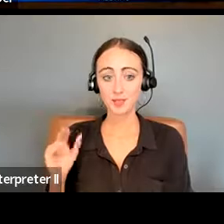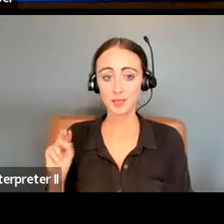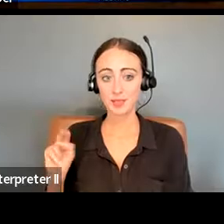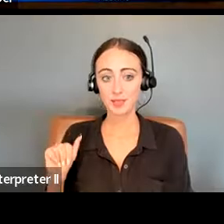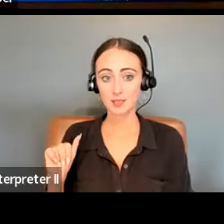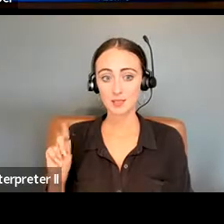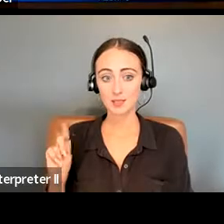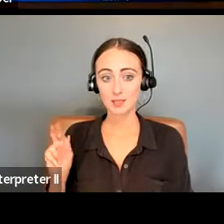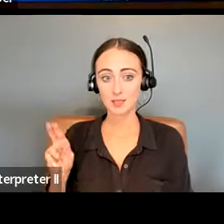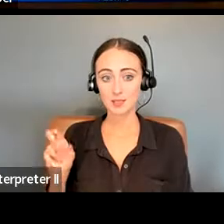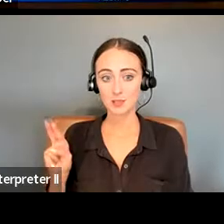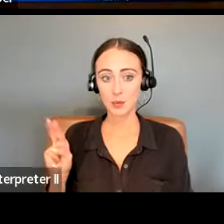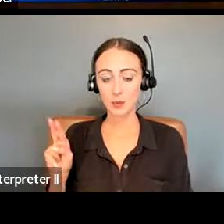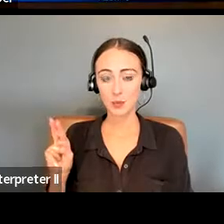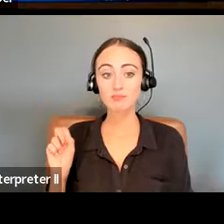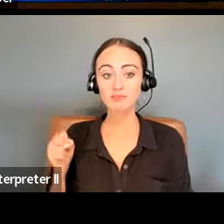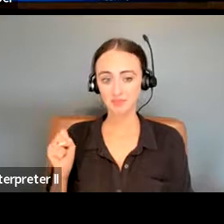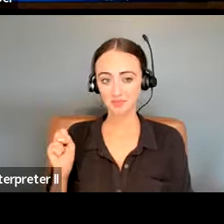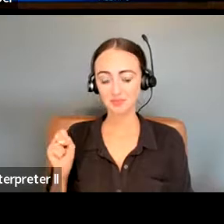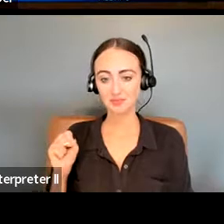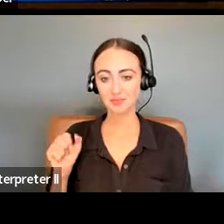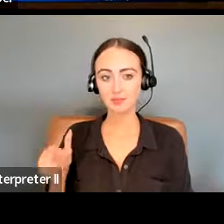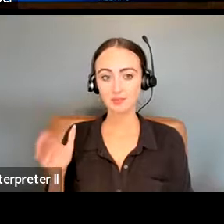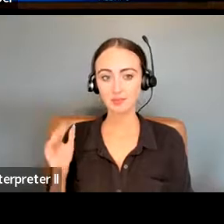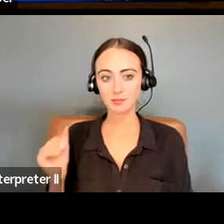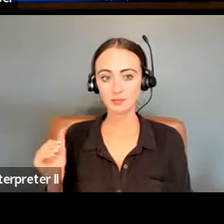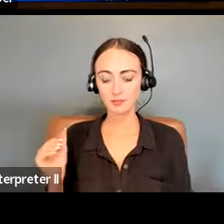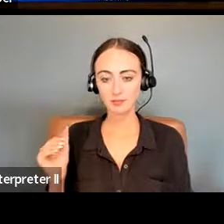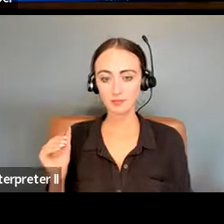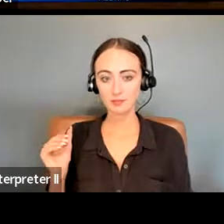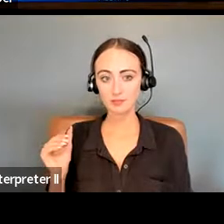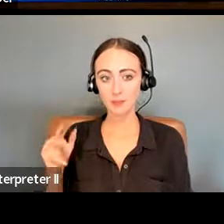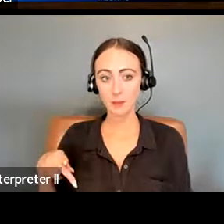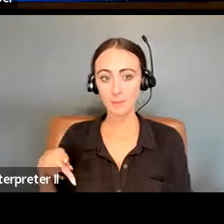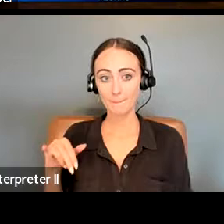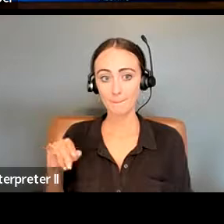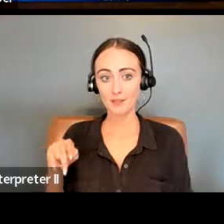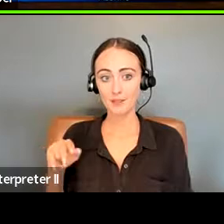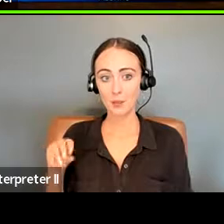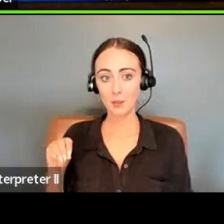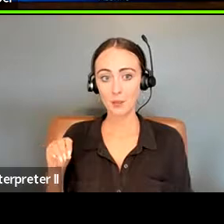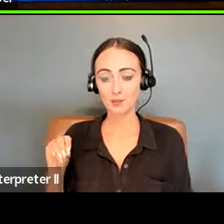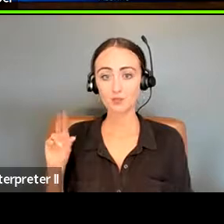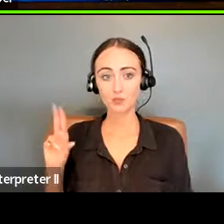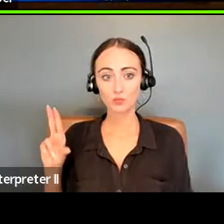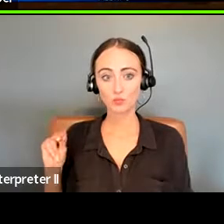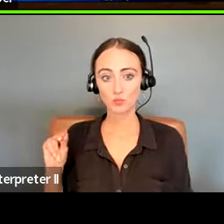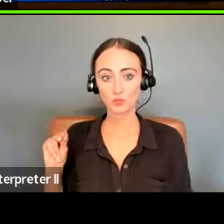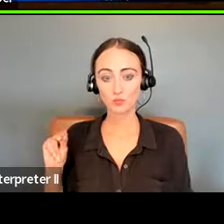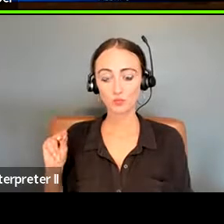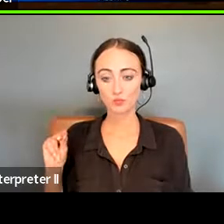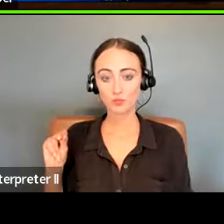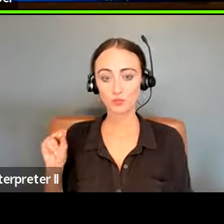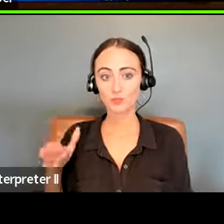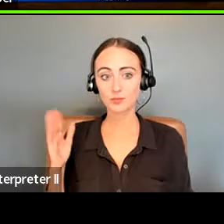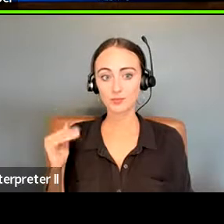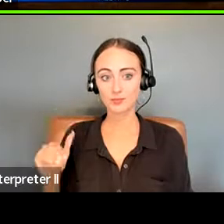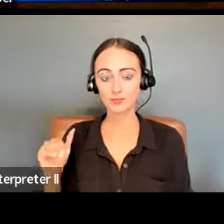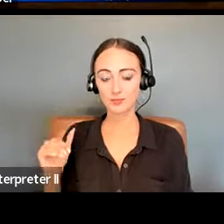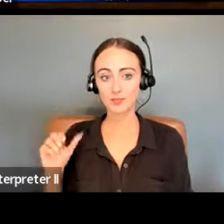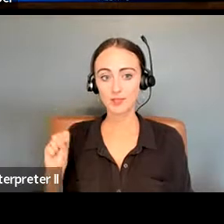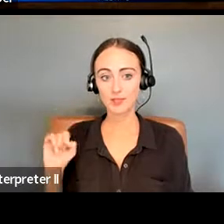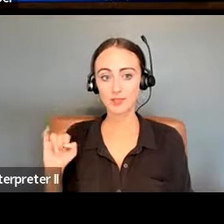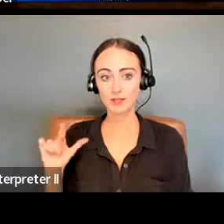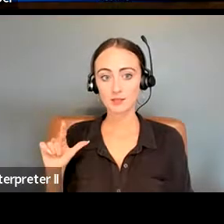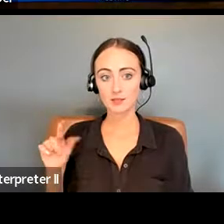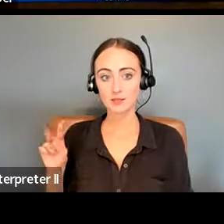Nadeau, Yes. Councilmember Nadeau votes yes. Councilmember Pinto, Oh, Councilmember Pinto votes no. Councilmember